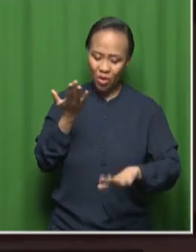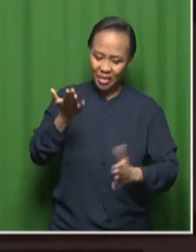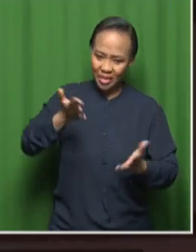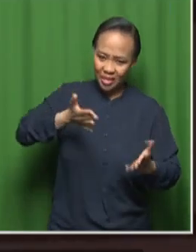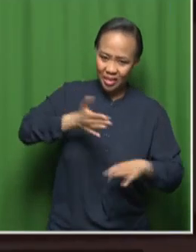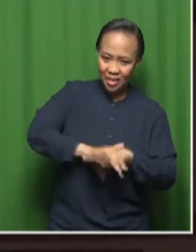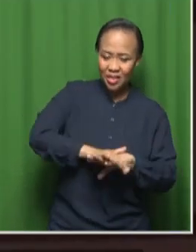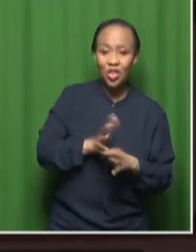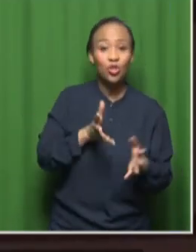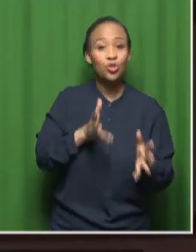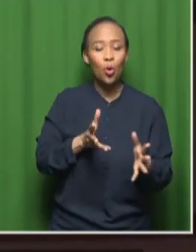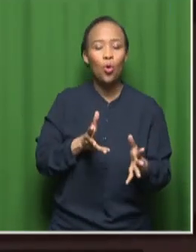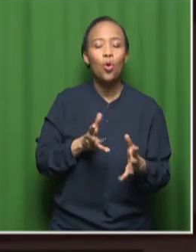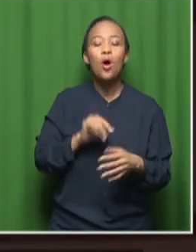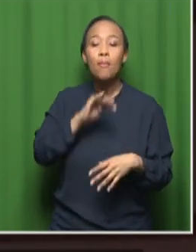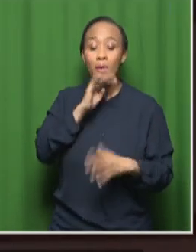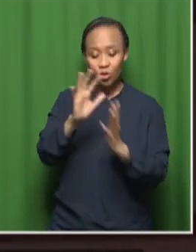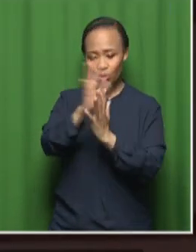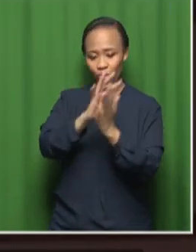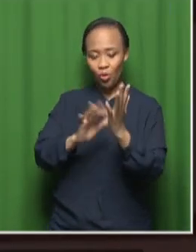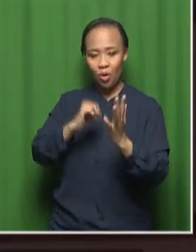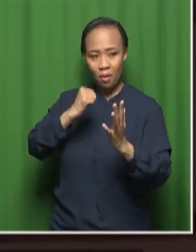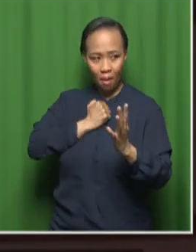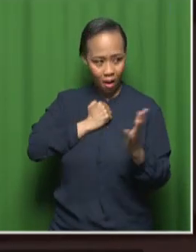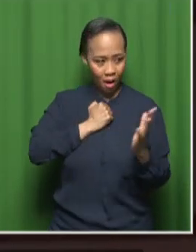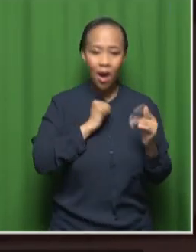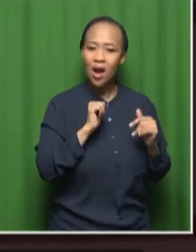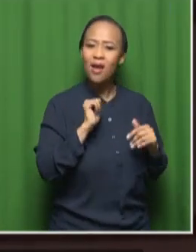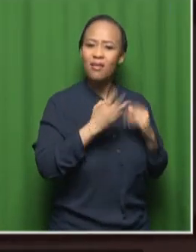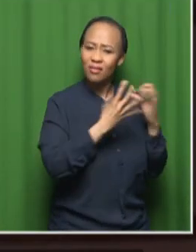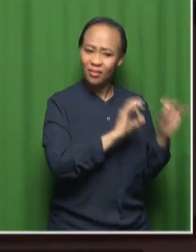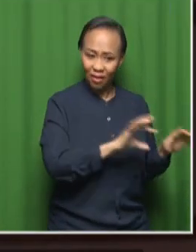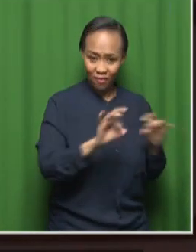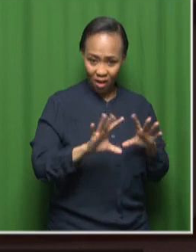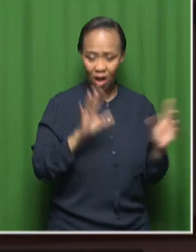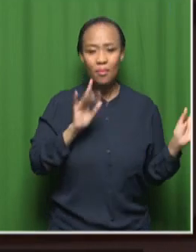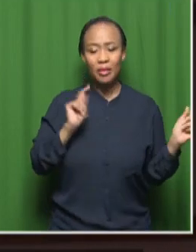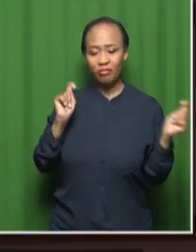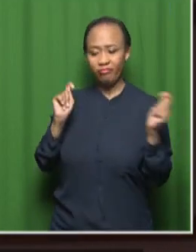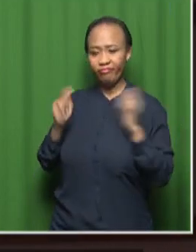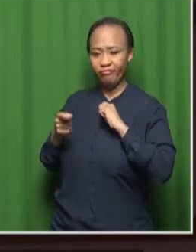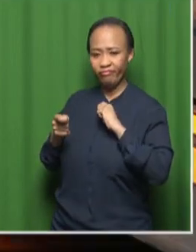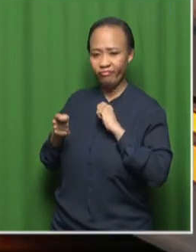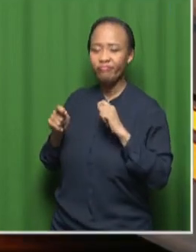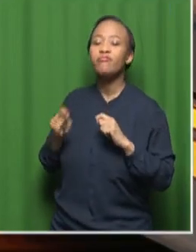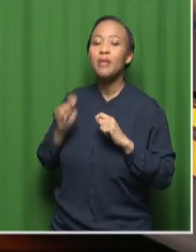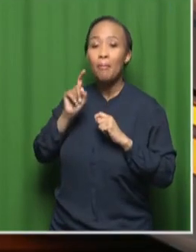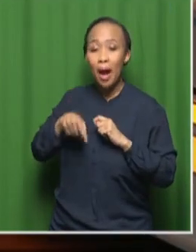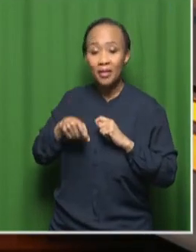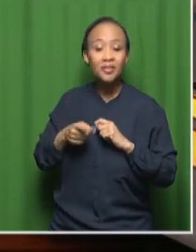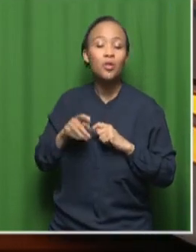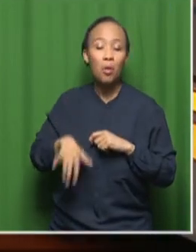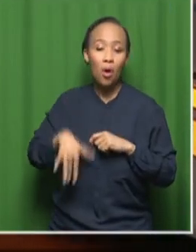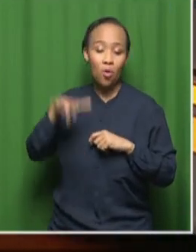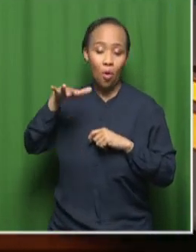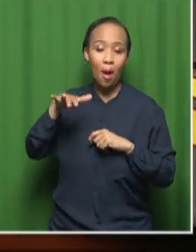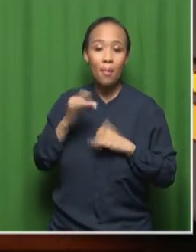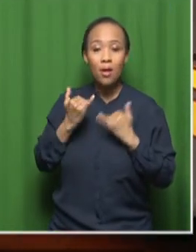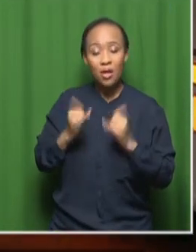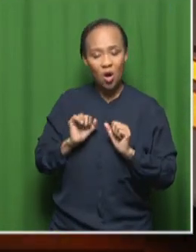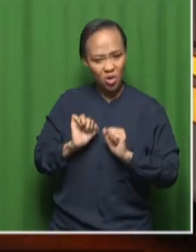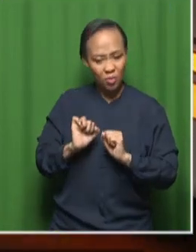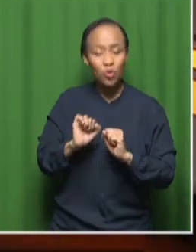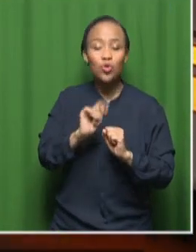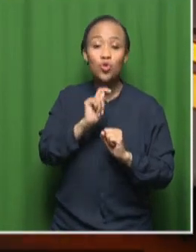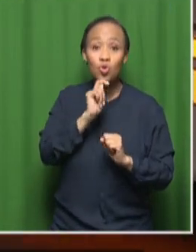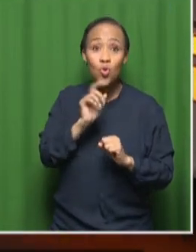changing my story. So my story really pushed me into trying to make sure that I change everything in my life. Yeah. So being an orphan at an early age, it really pushed me, even though it was